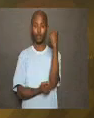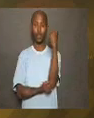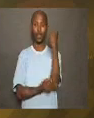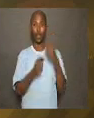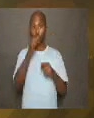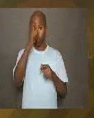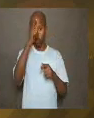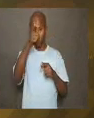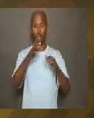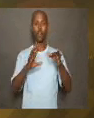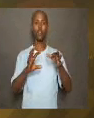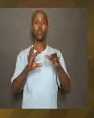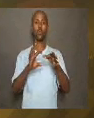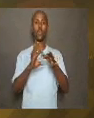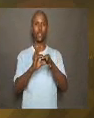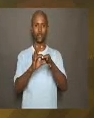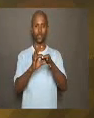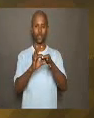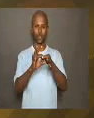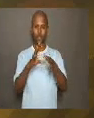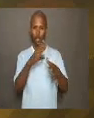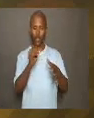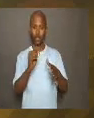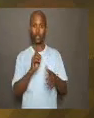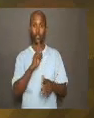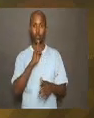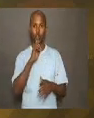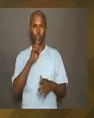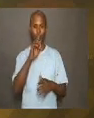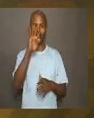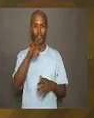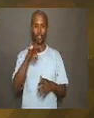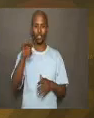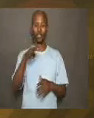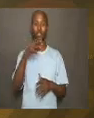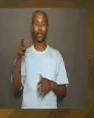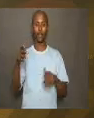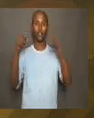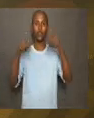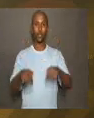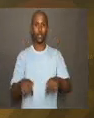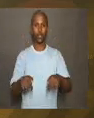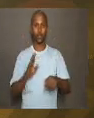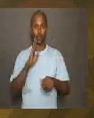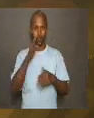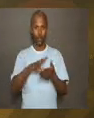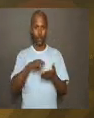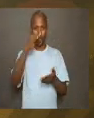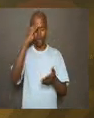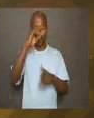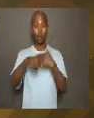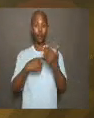logical connectives, and truth tables. Today, we will learn